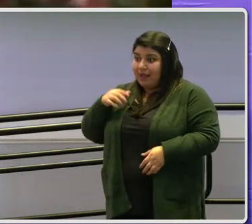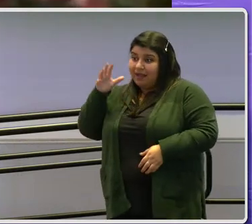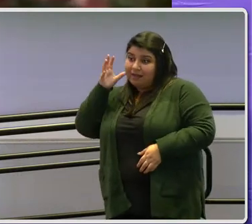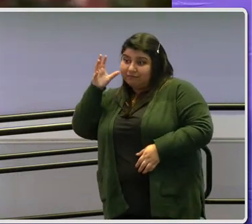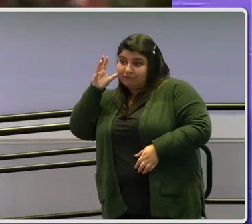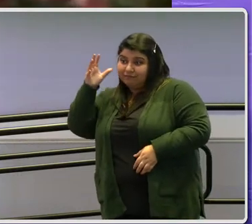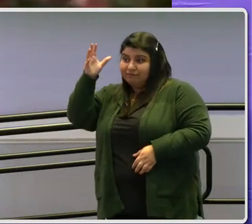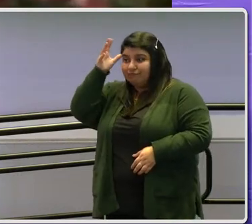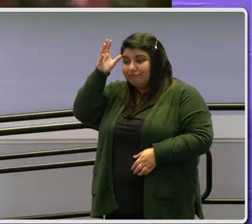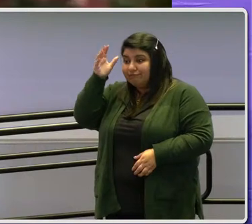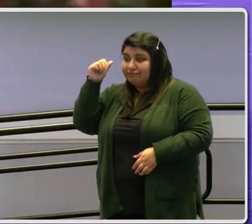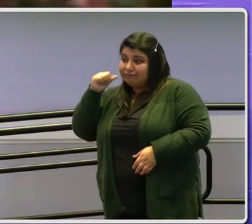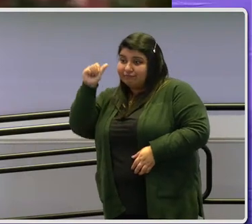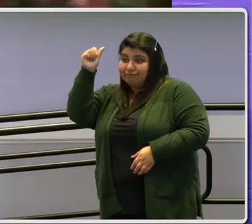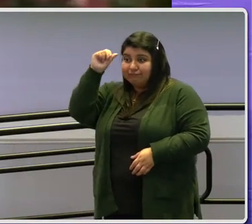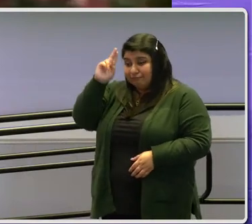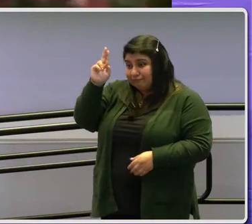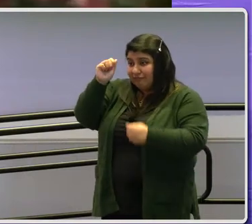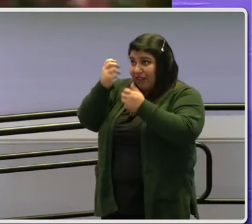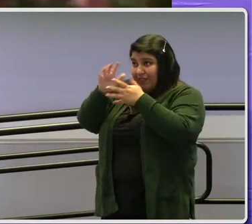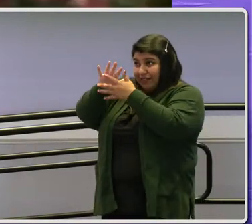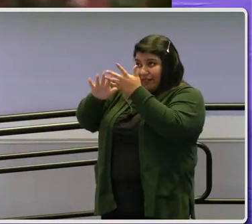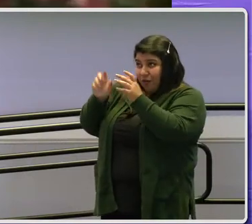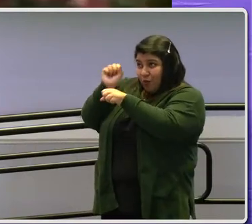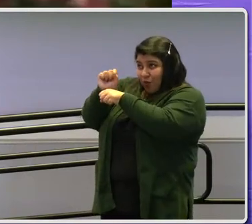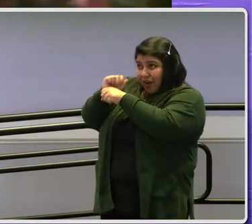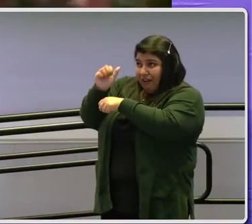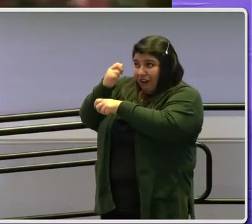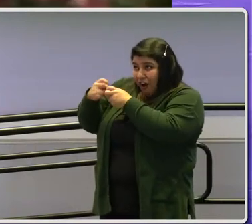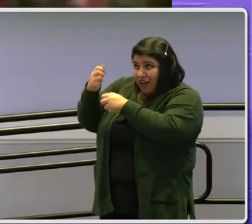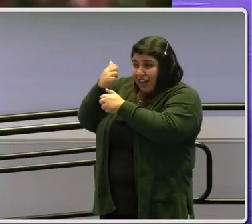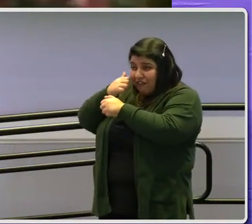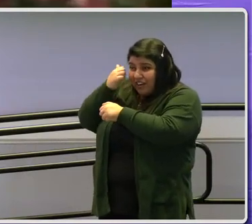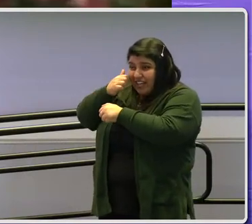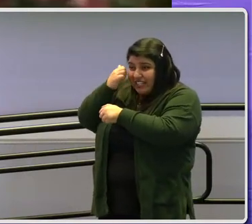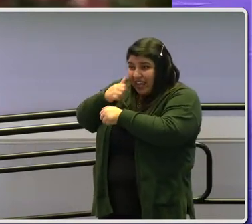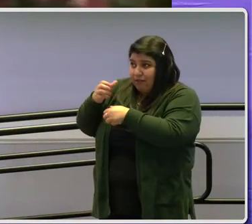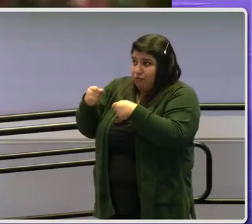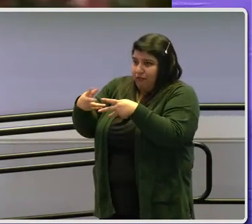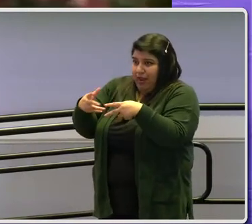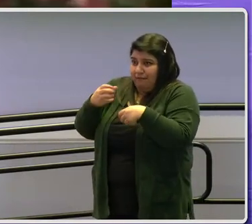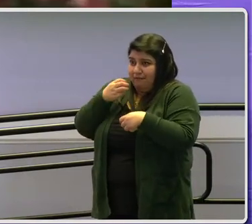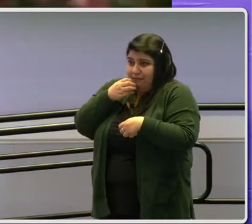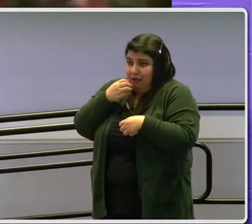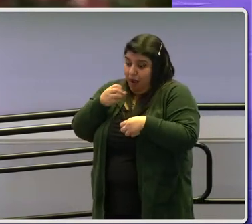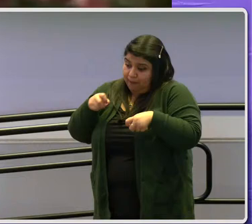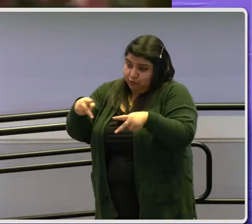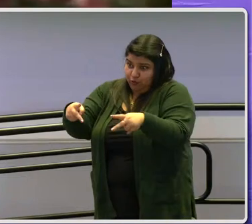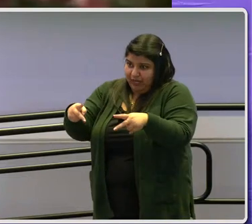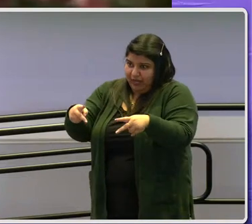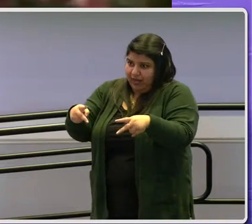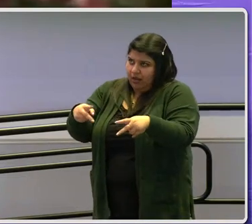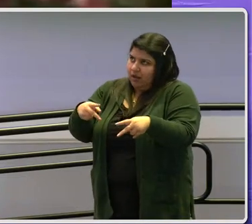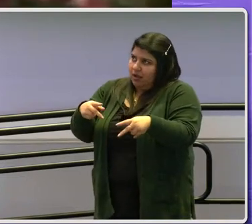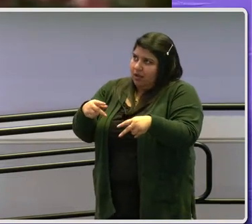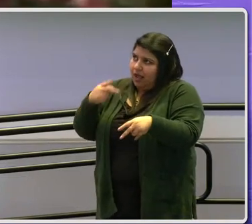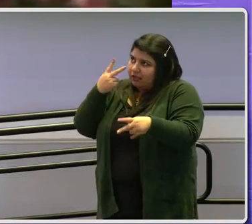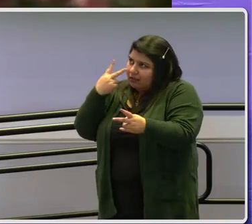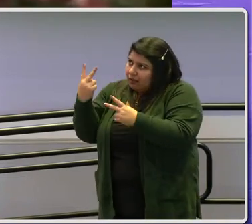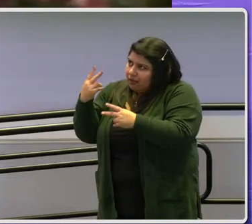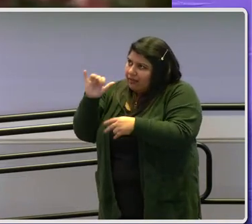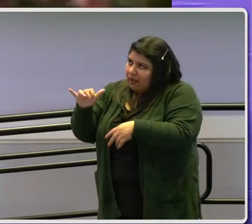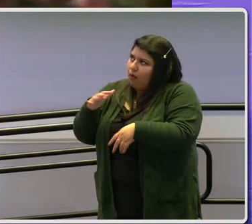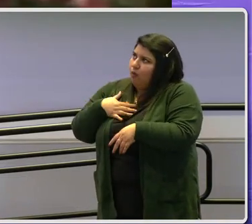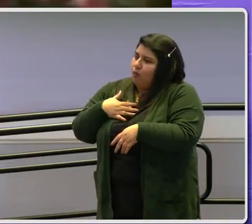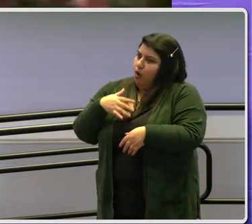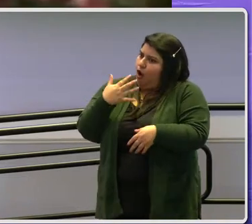and abuelitos work hard every day to provide us with better opportunities that I value hard work. It is